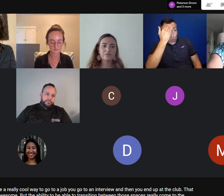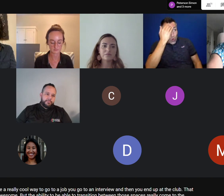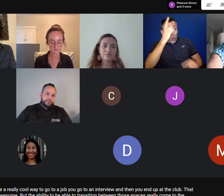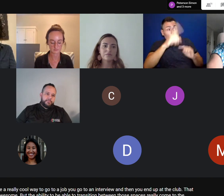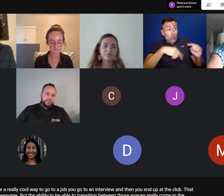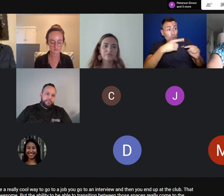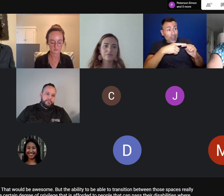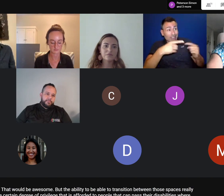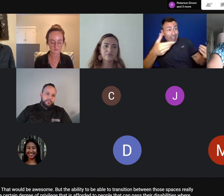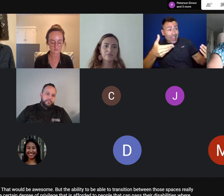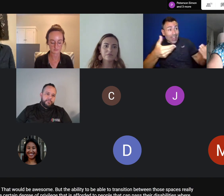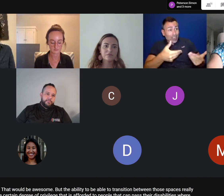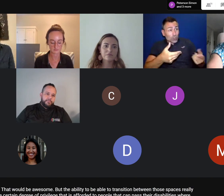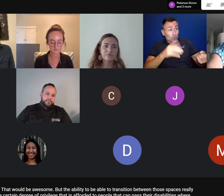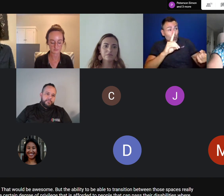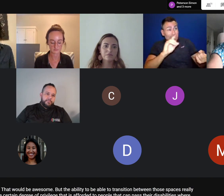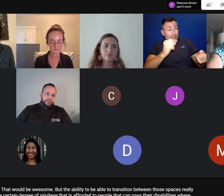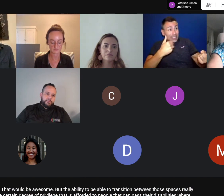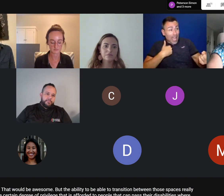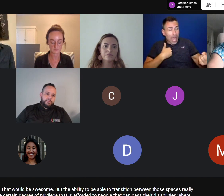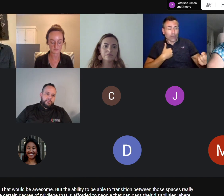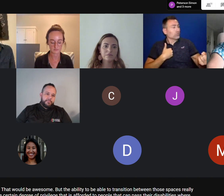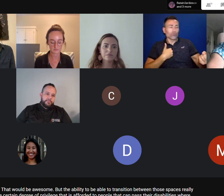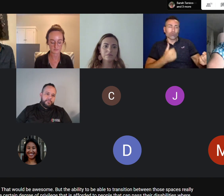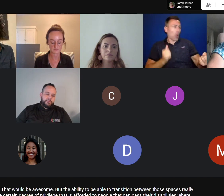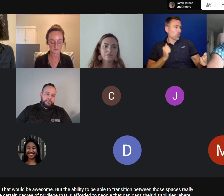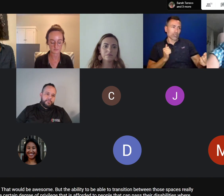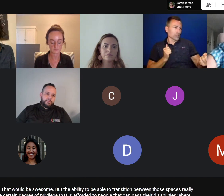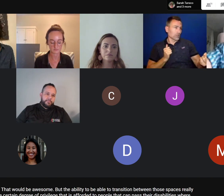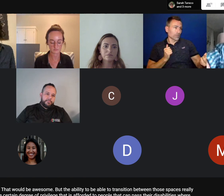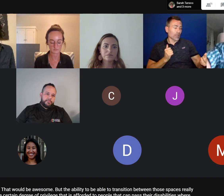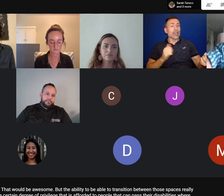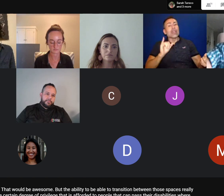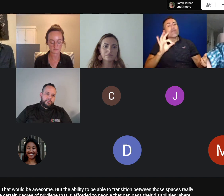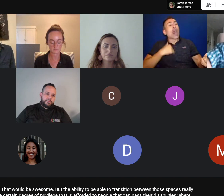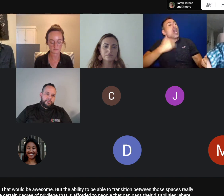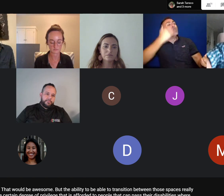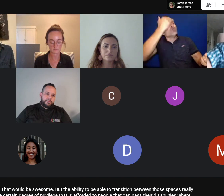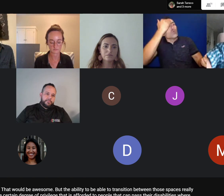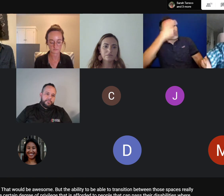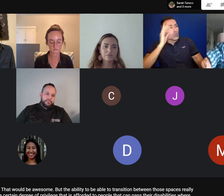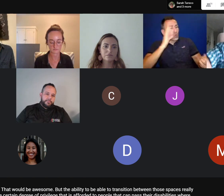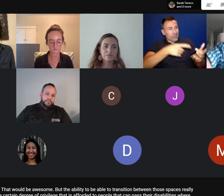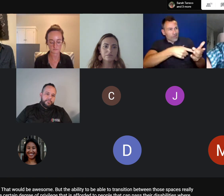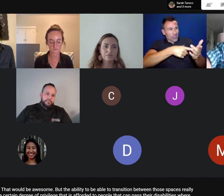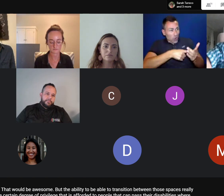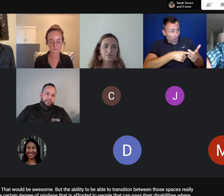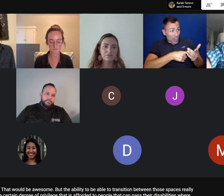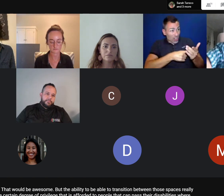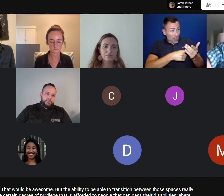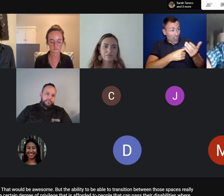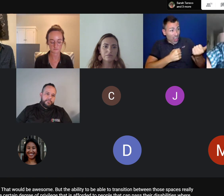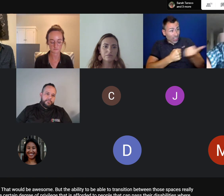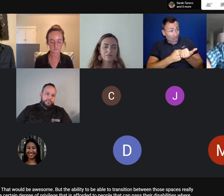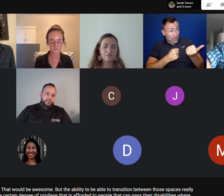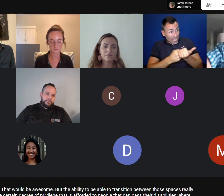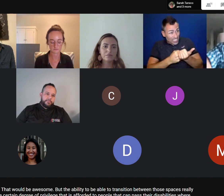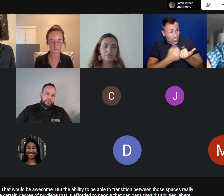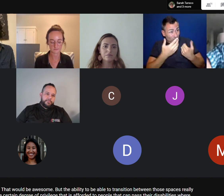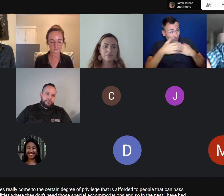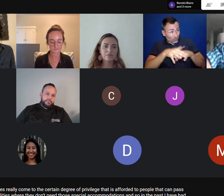budget. That is the reality of the professional world that I have faced. And that is as